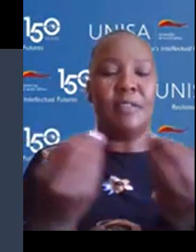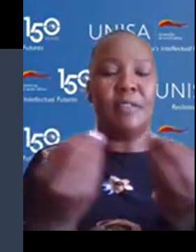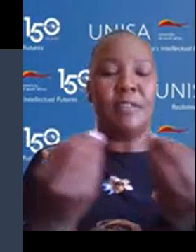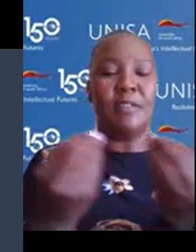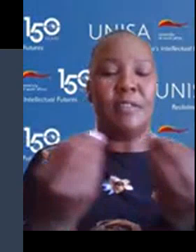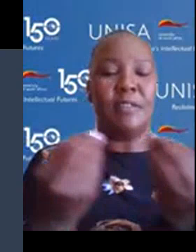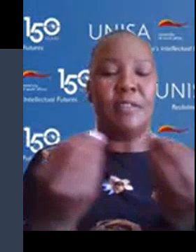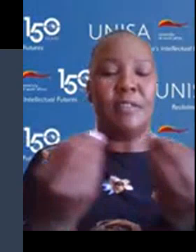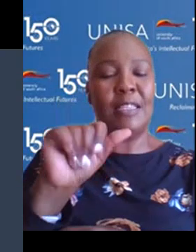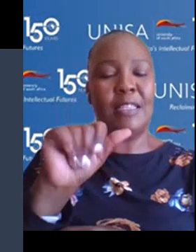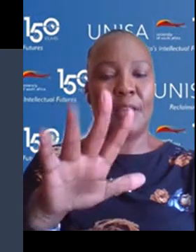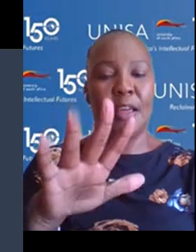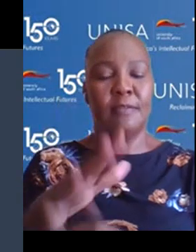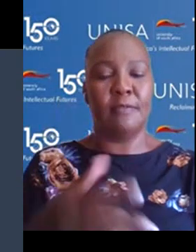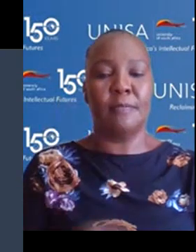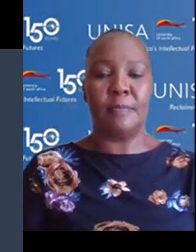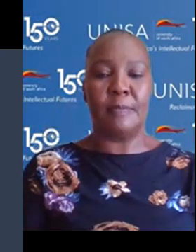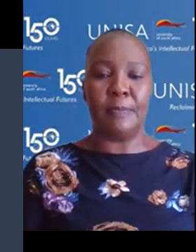365.